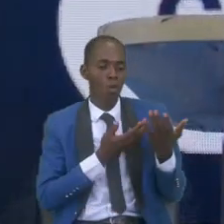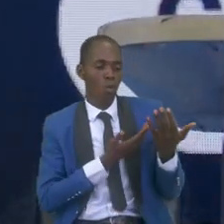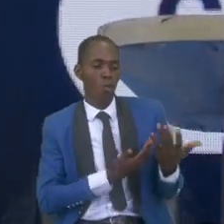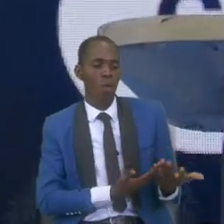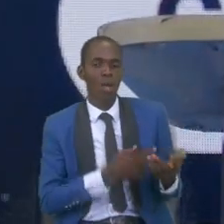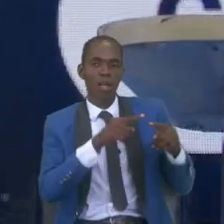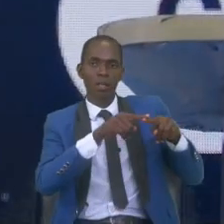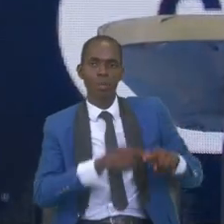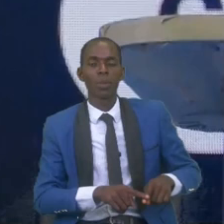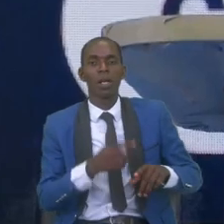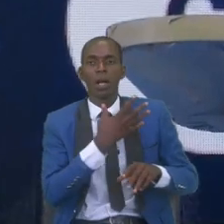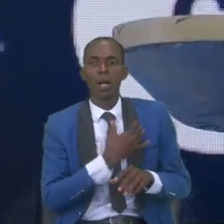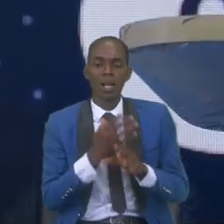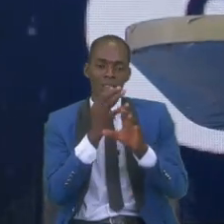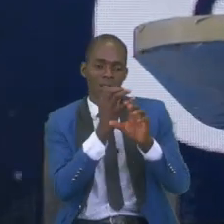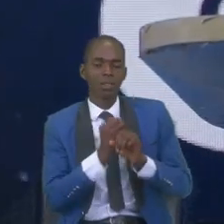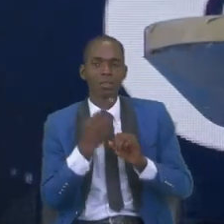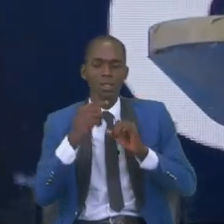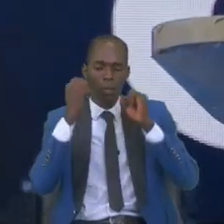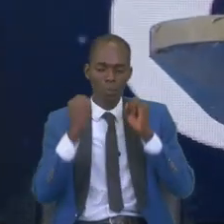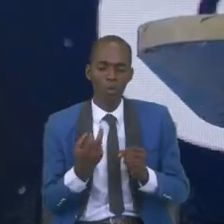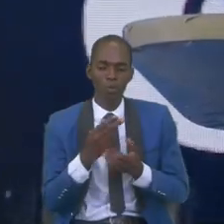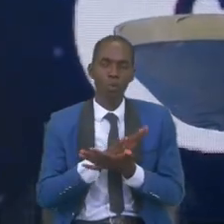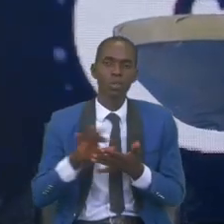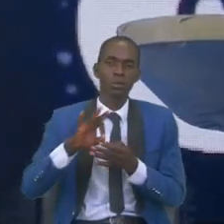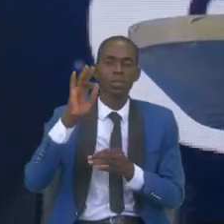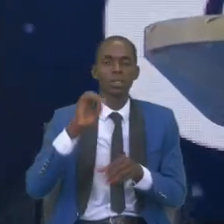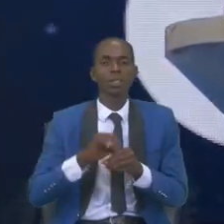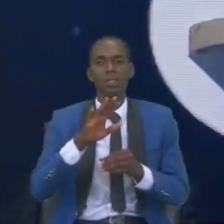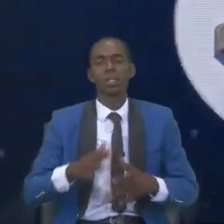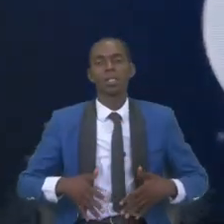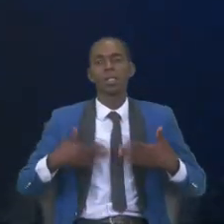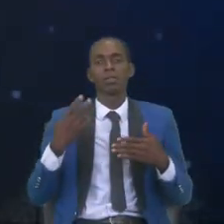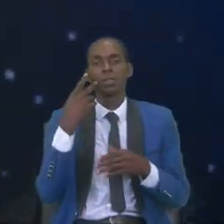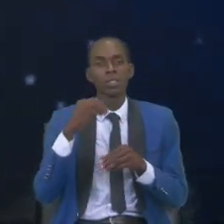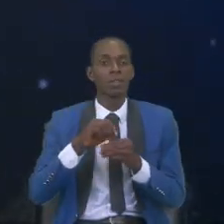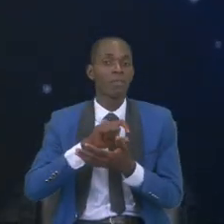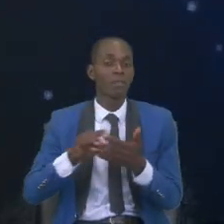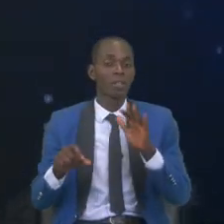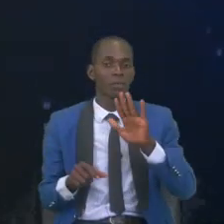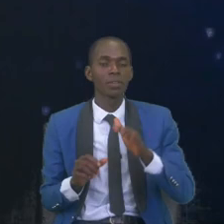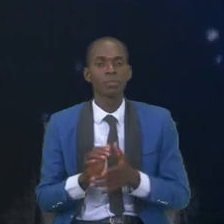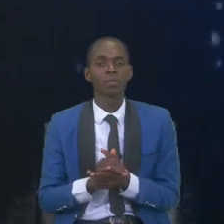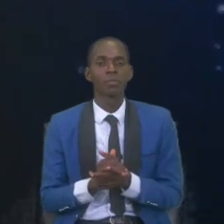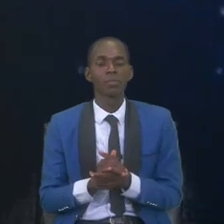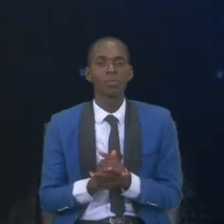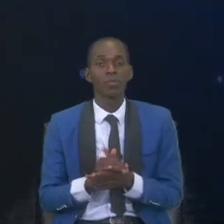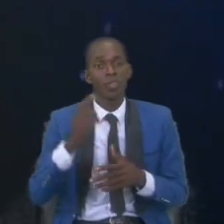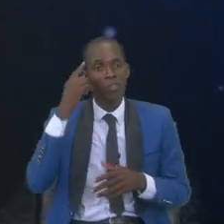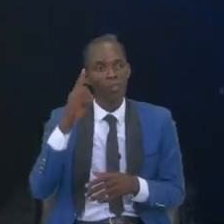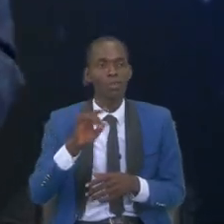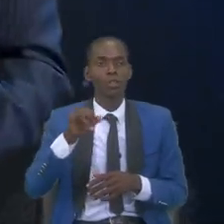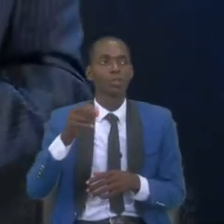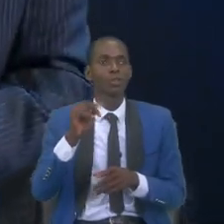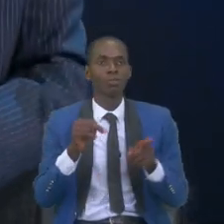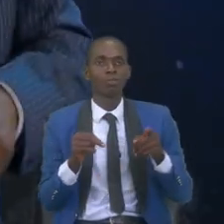the power of the Holy Ghost in their lives. Look at verse 5. In verse 5 it says, for John duly